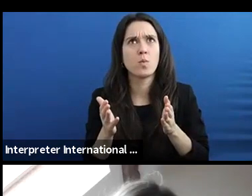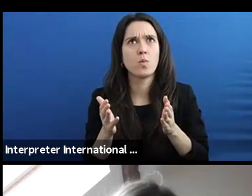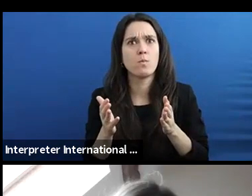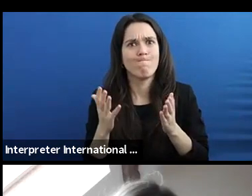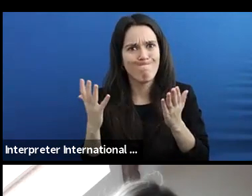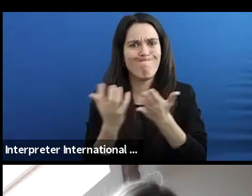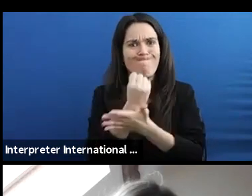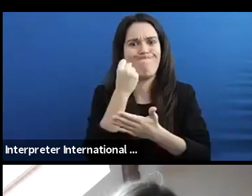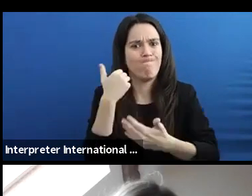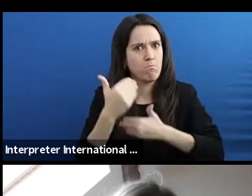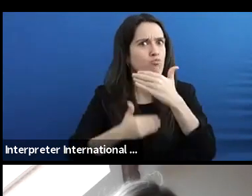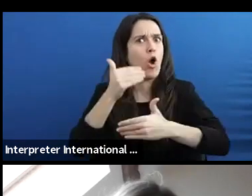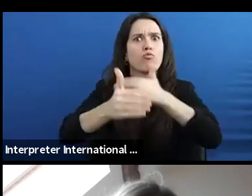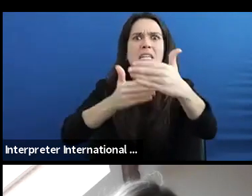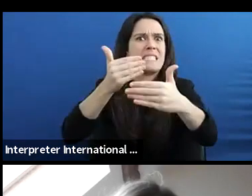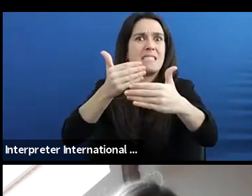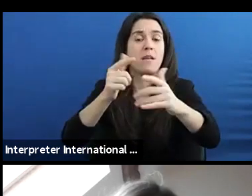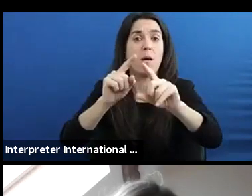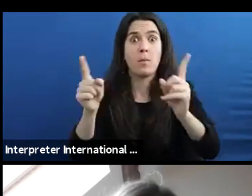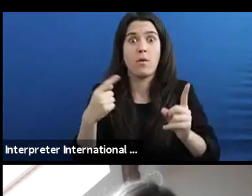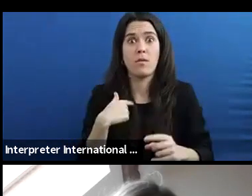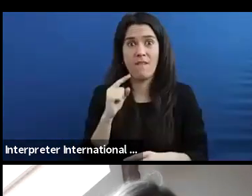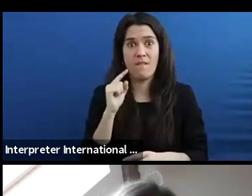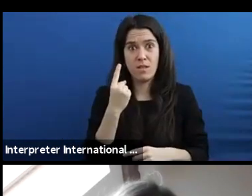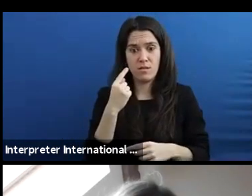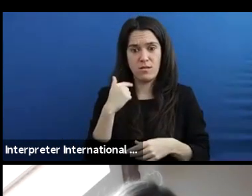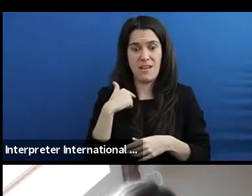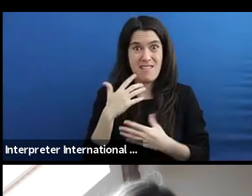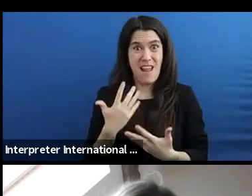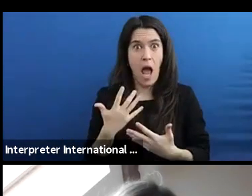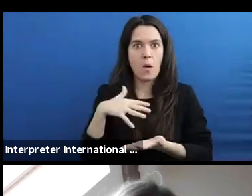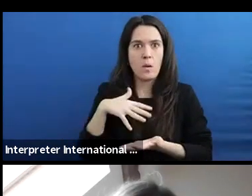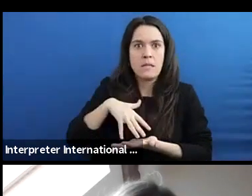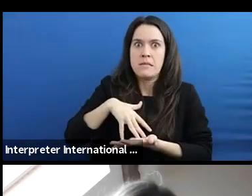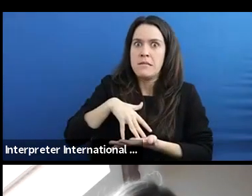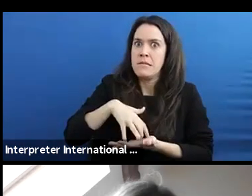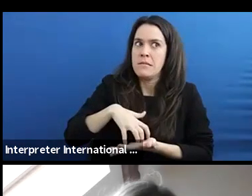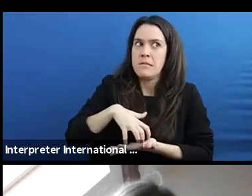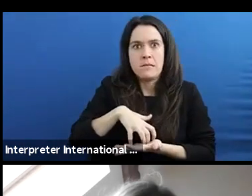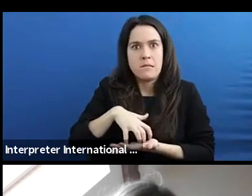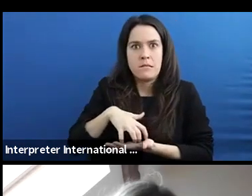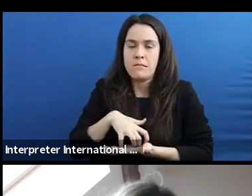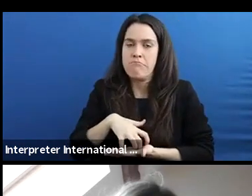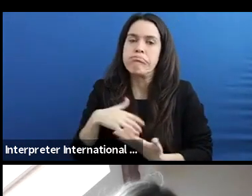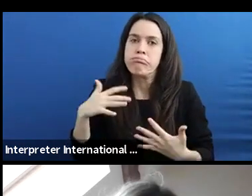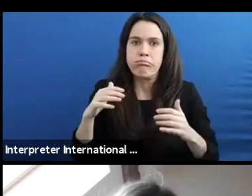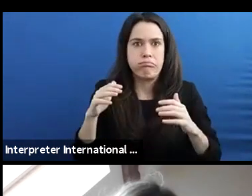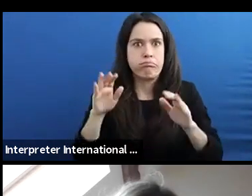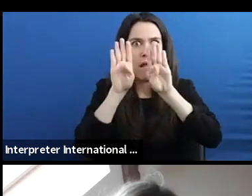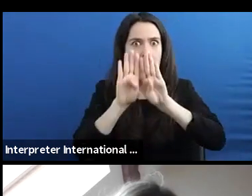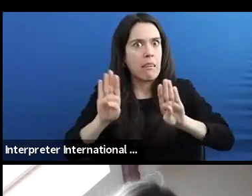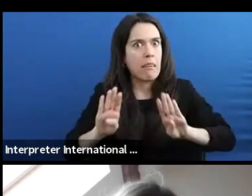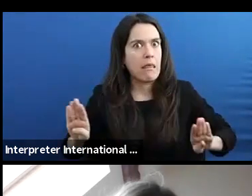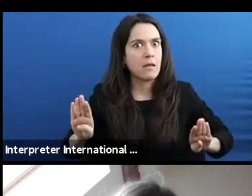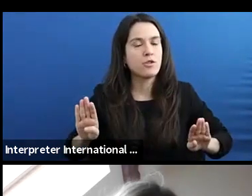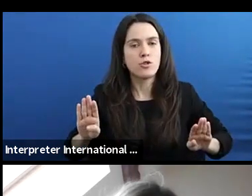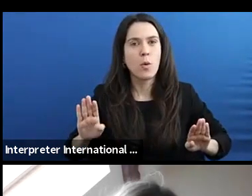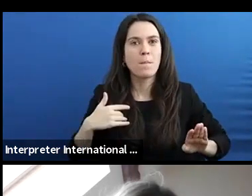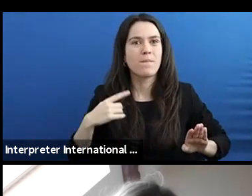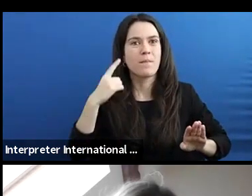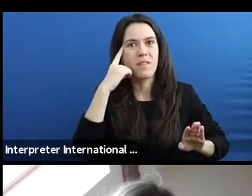but first, as the sector is in a very delicate situation, it's hard to ask for